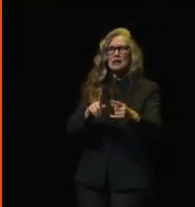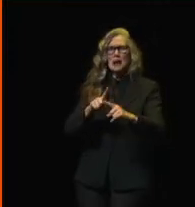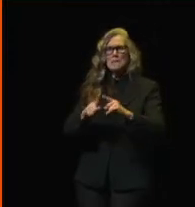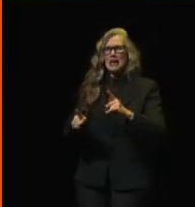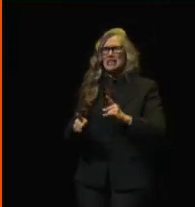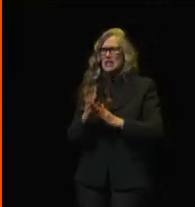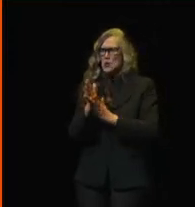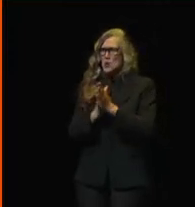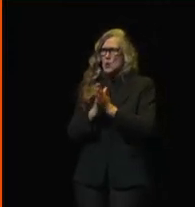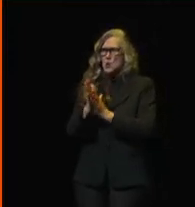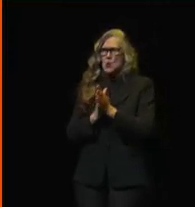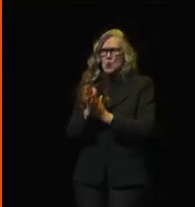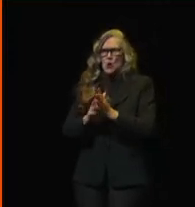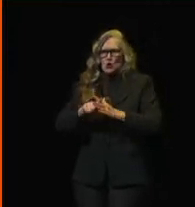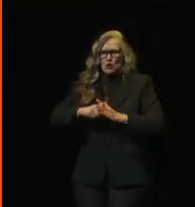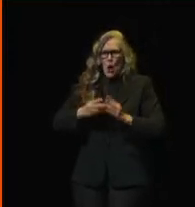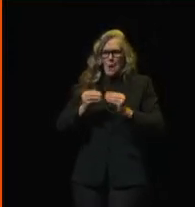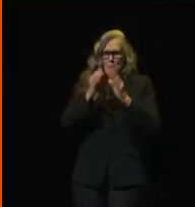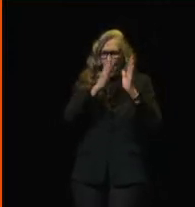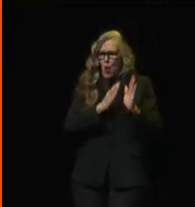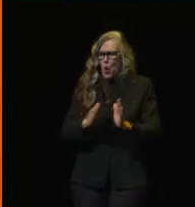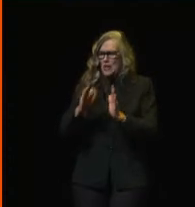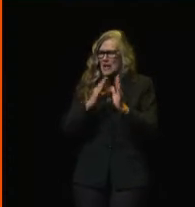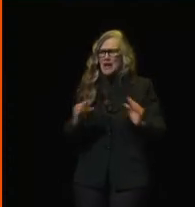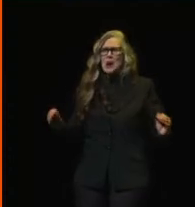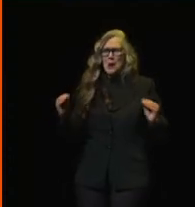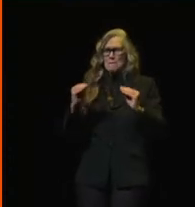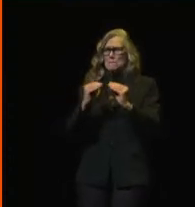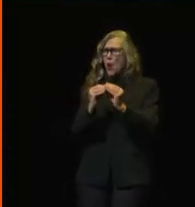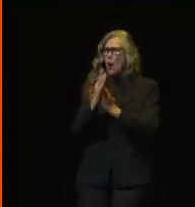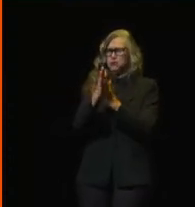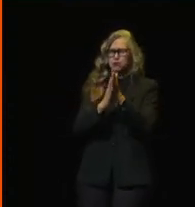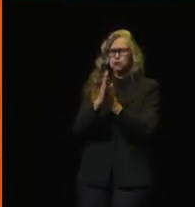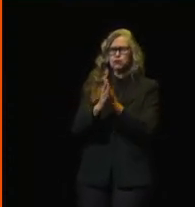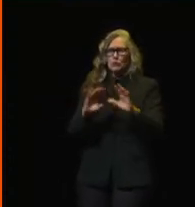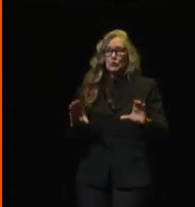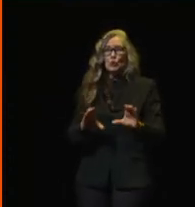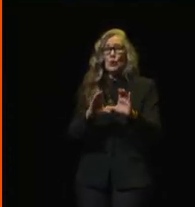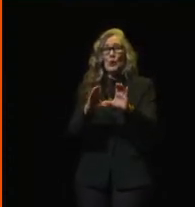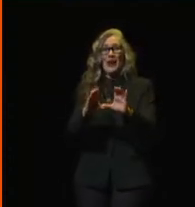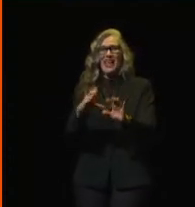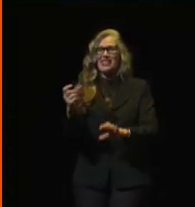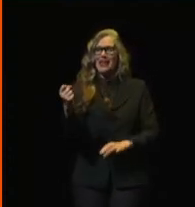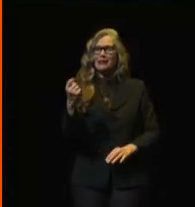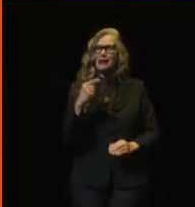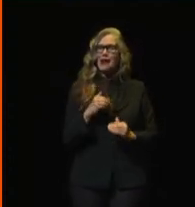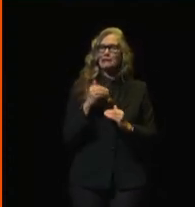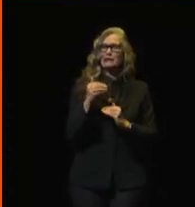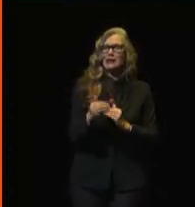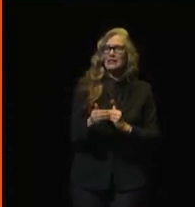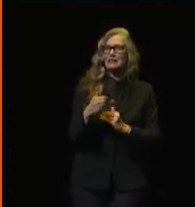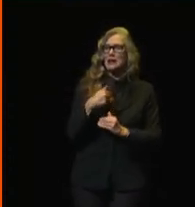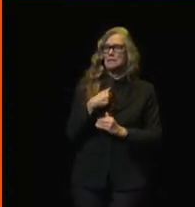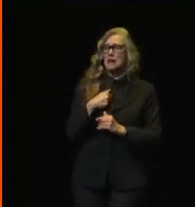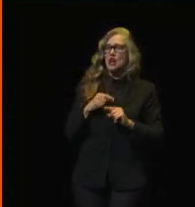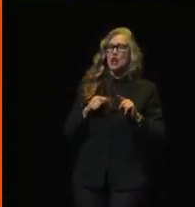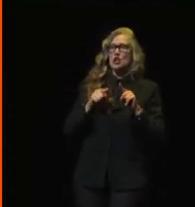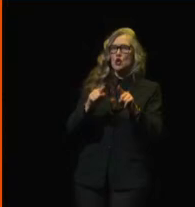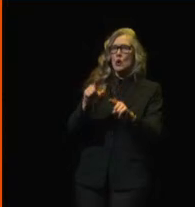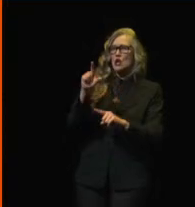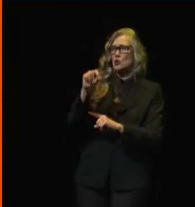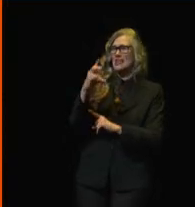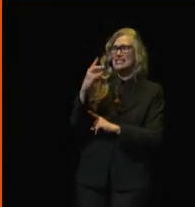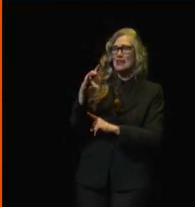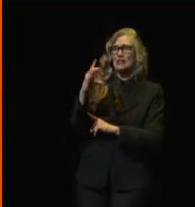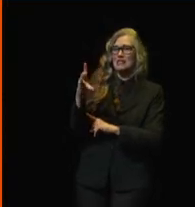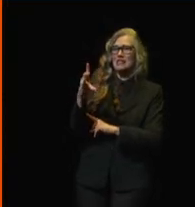know. His next big ask of me came in 2017, when Ady summoned us to Washington to get arrested in that effort to